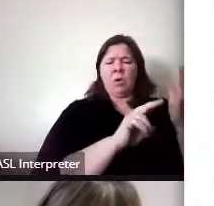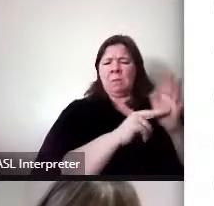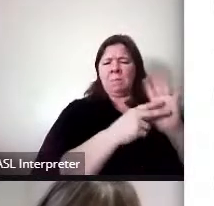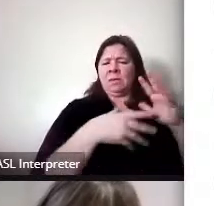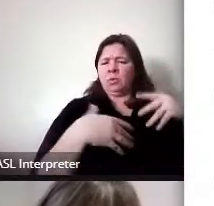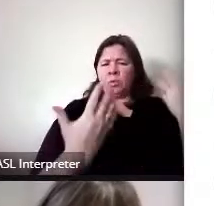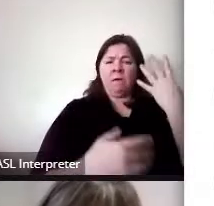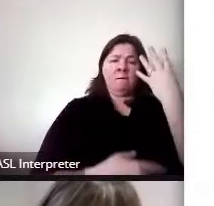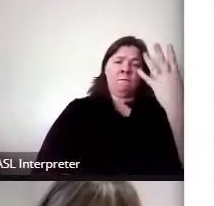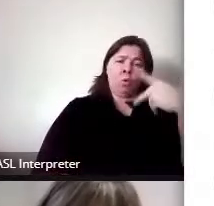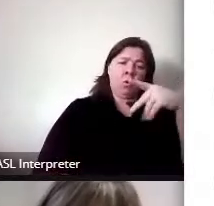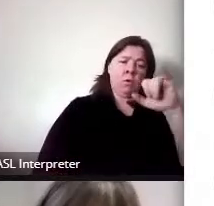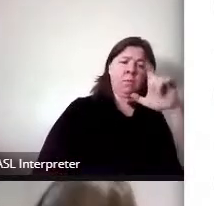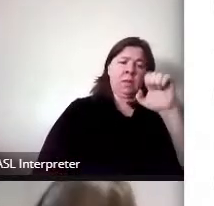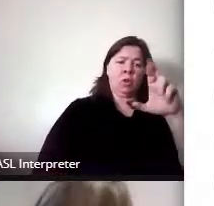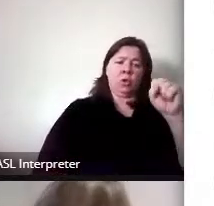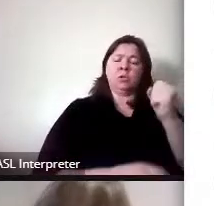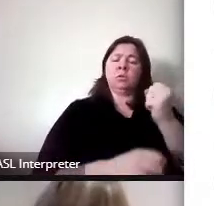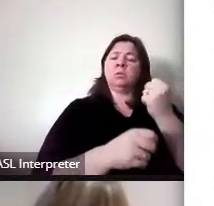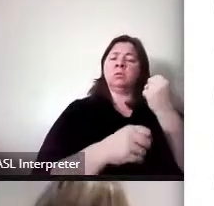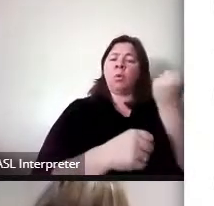is the 4 pillars that hold us together.